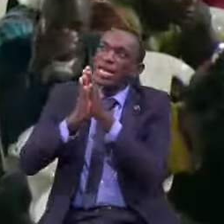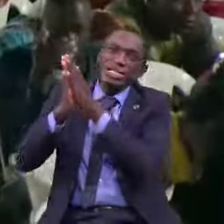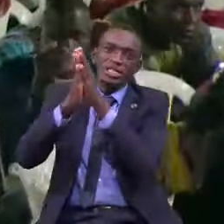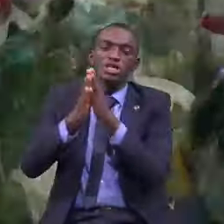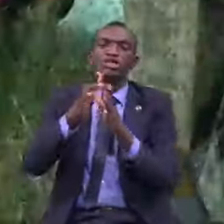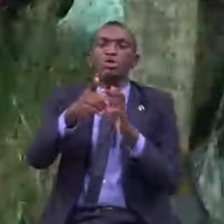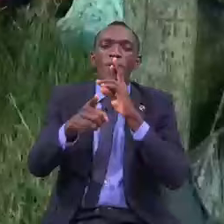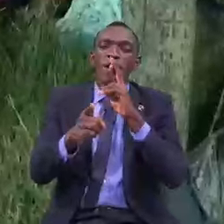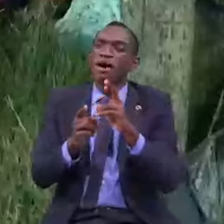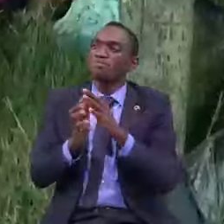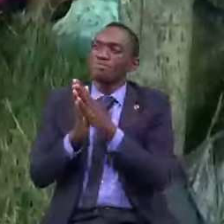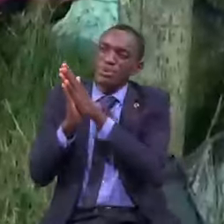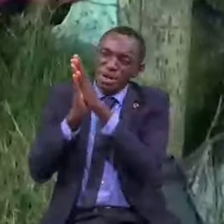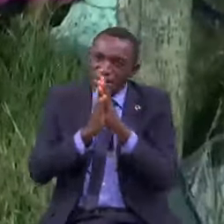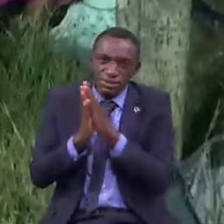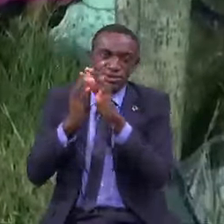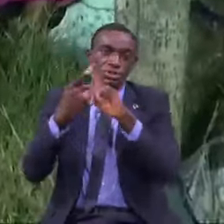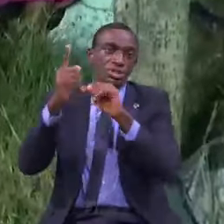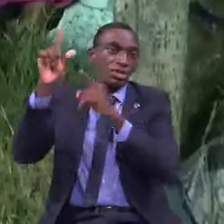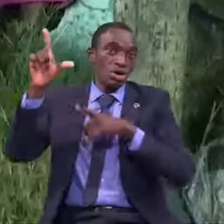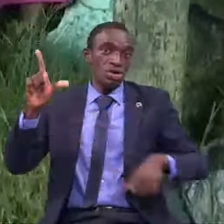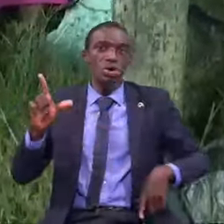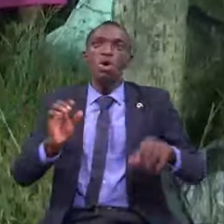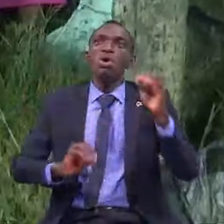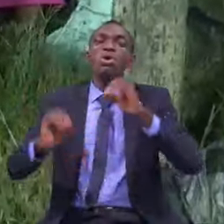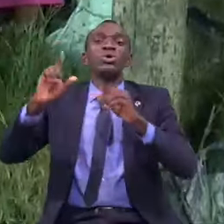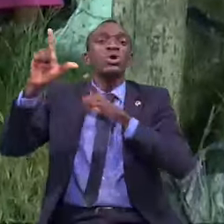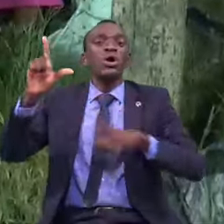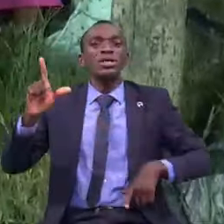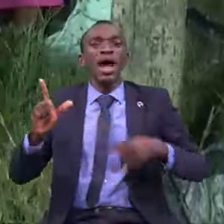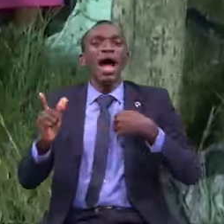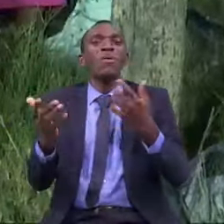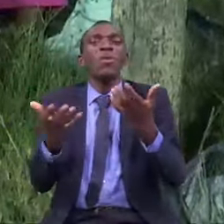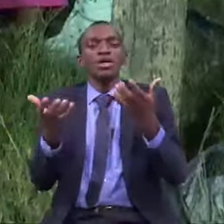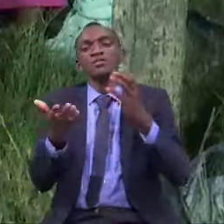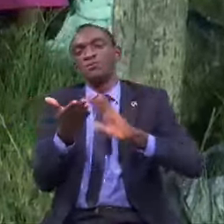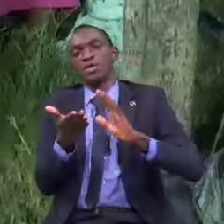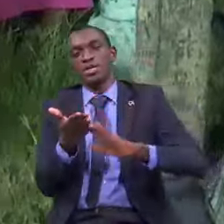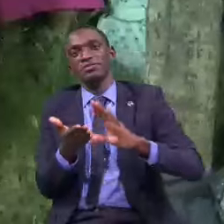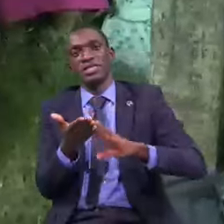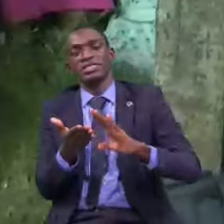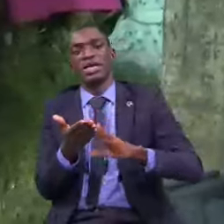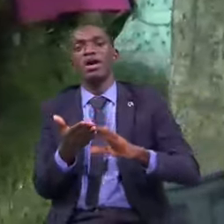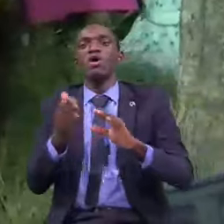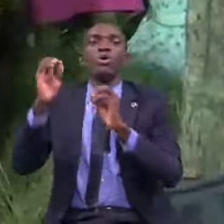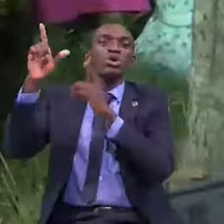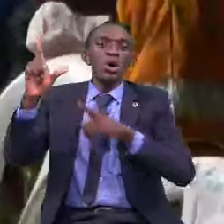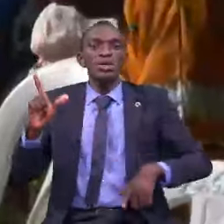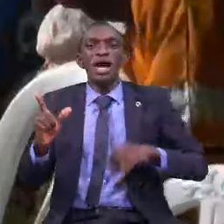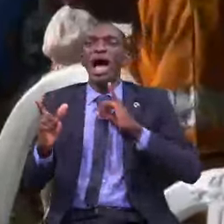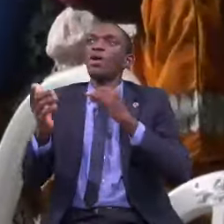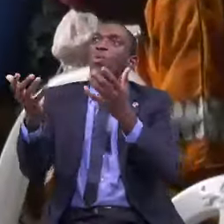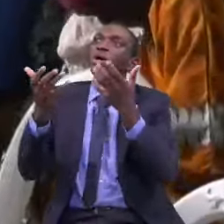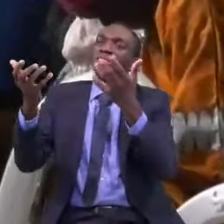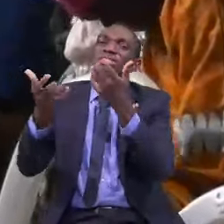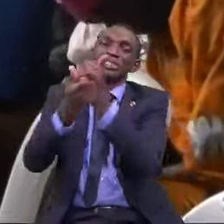the Lord. Oh Lord, I want forgiveness. I want salvation. That's why you